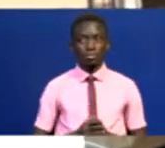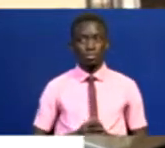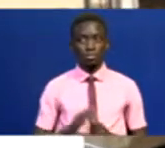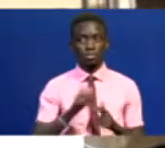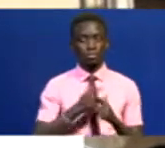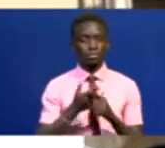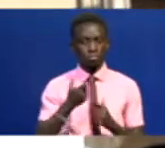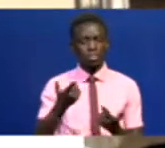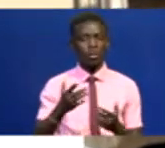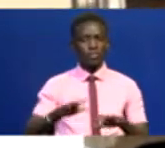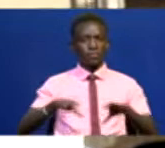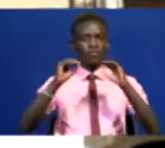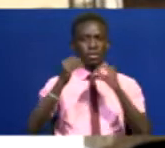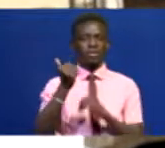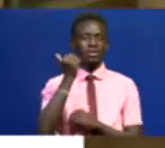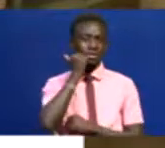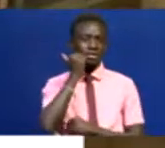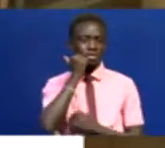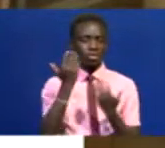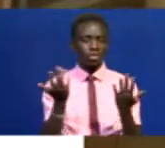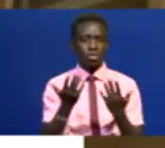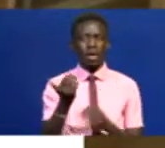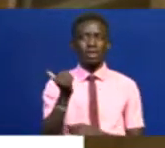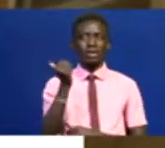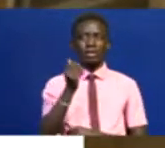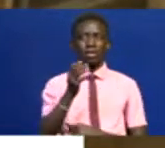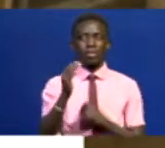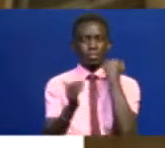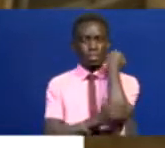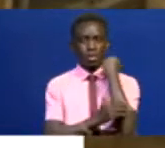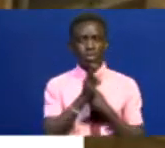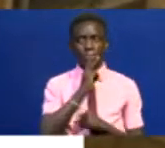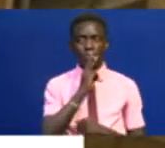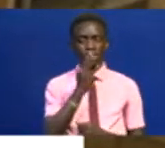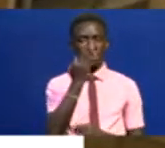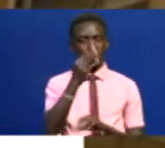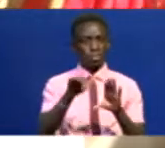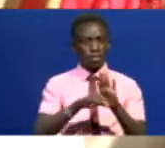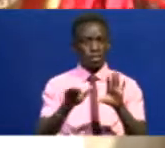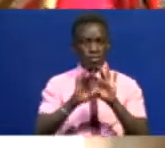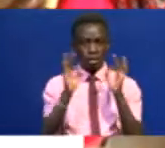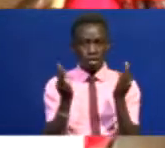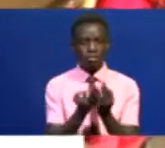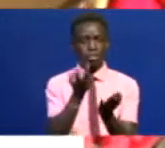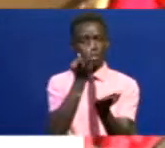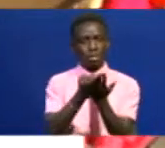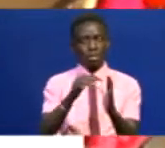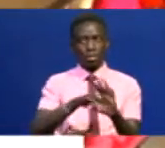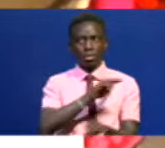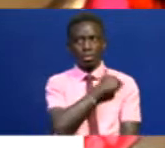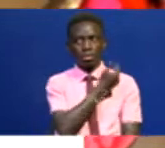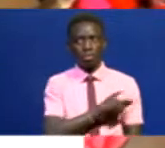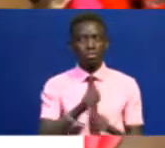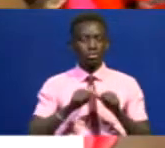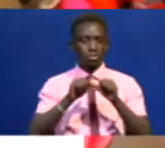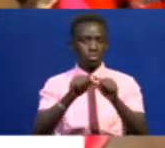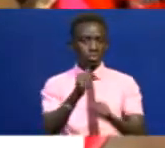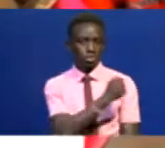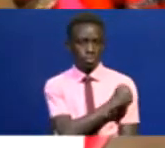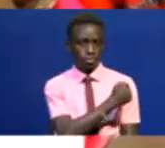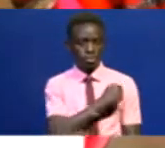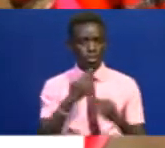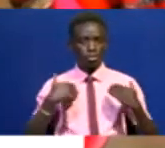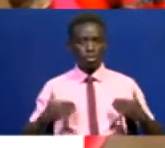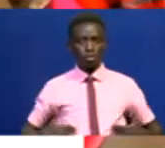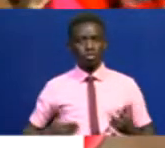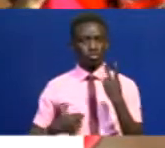drunk contaminated water. Three members of the family are still admitted at the hospital undergoing treatment. The bodies of the two